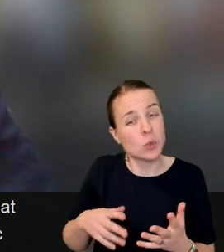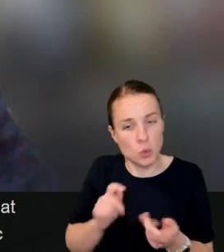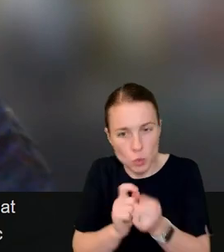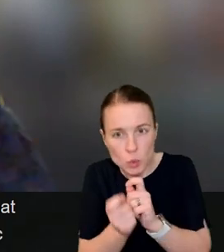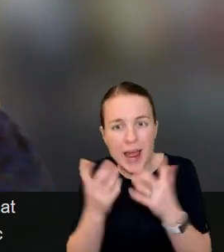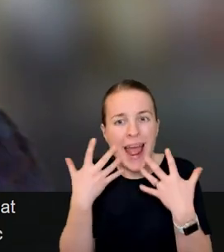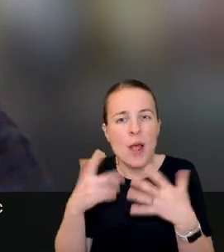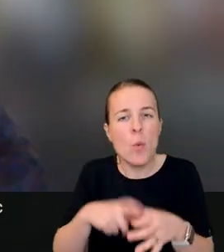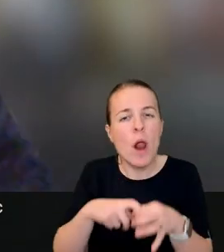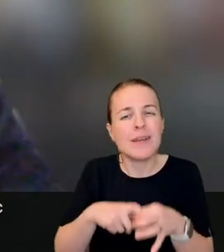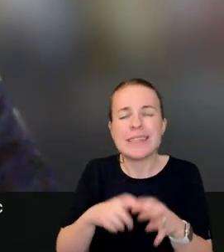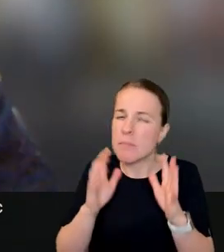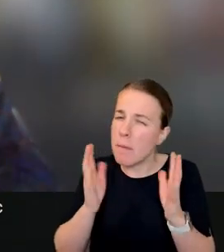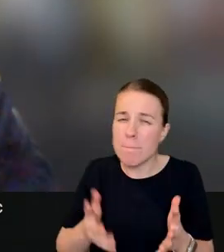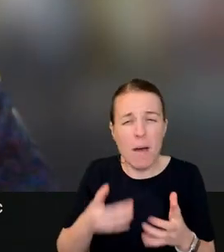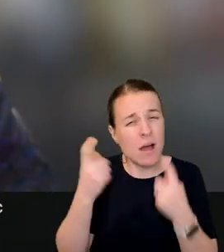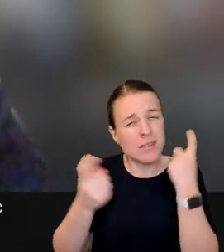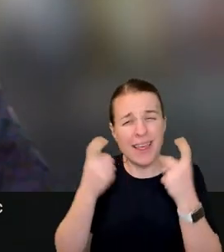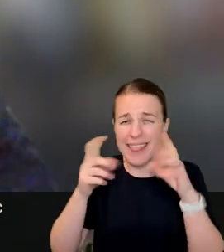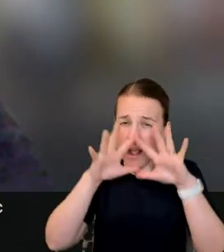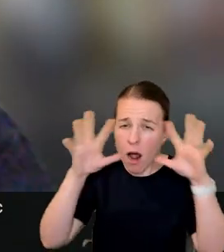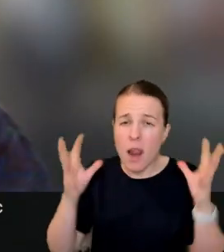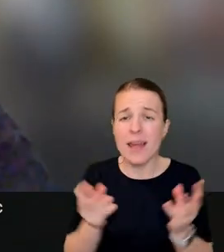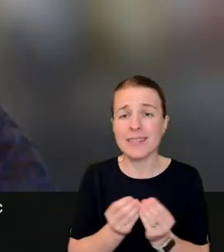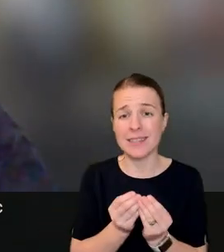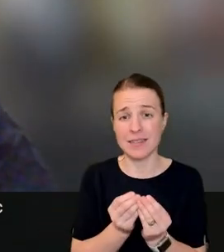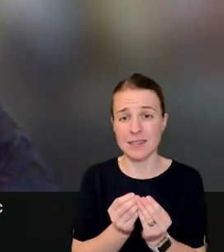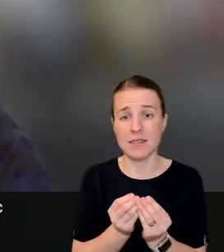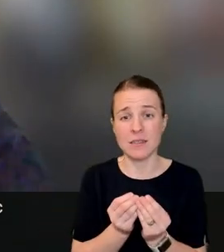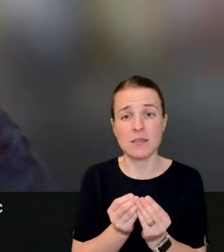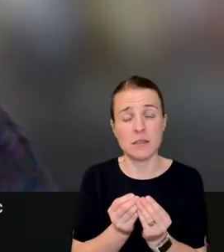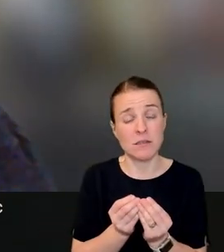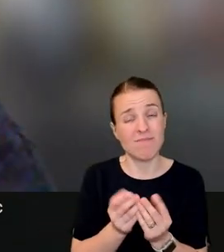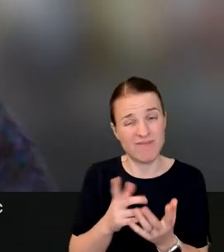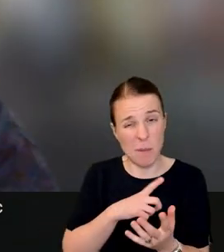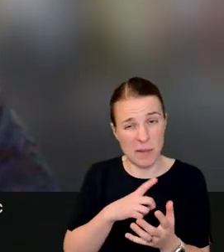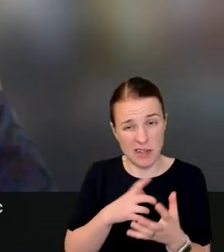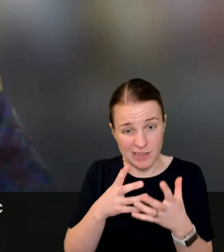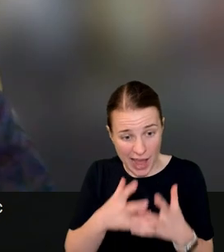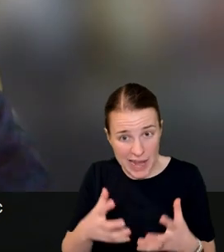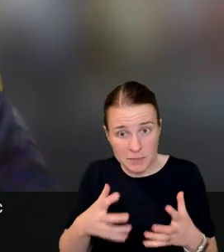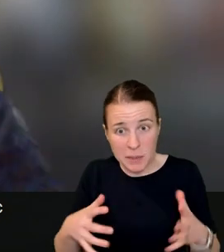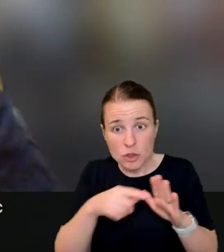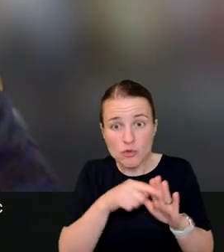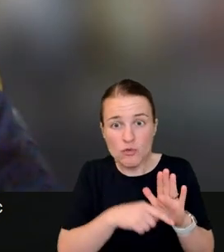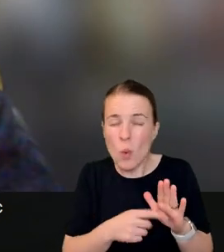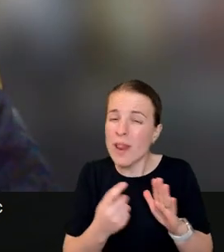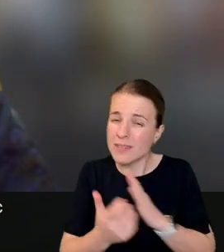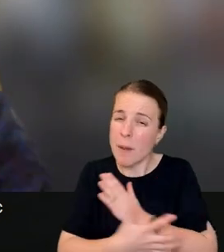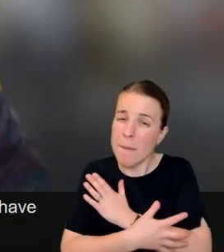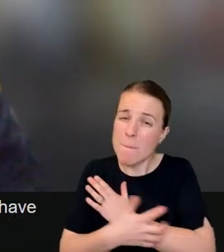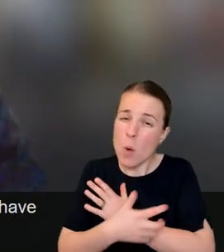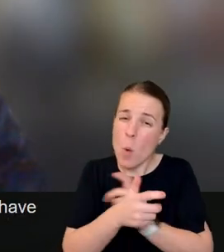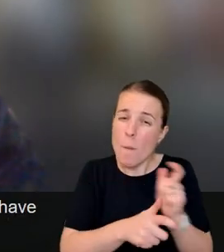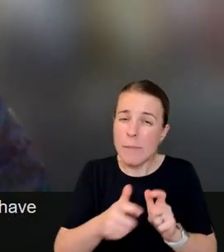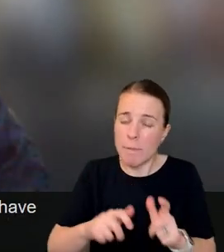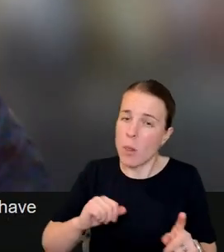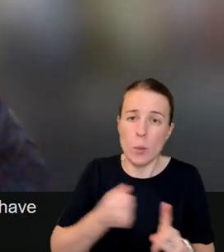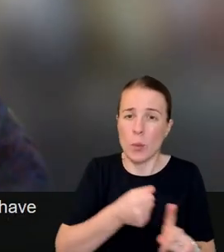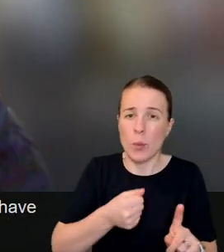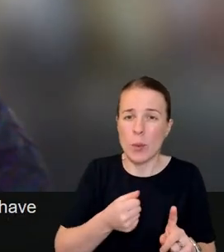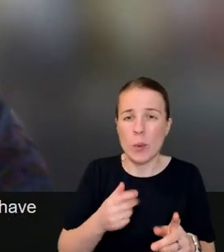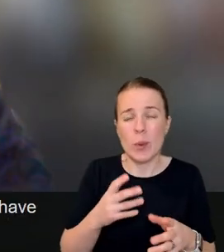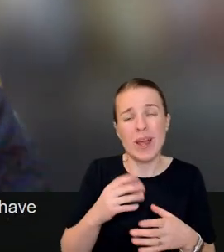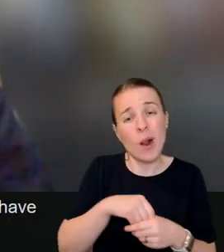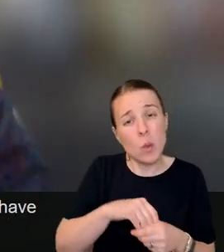that because of these expansions, some of the poorest in our community have been hit. That includes charities, that includes people who